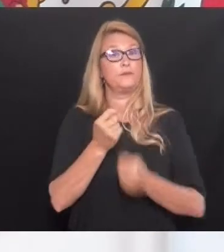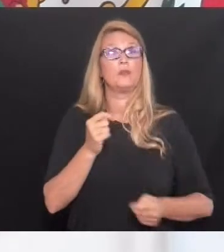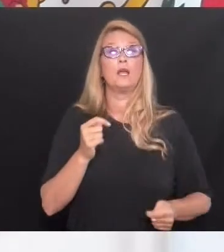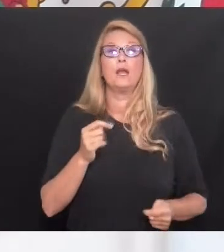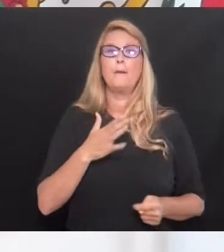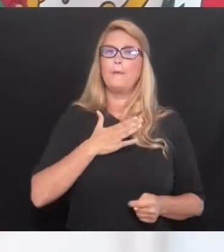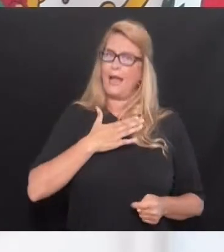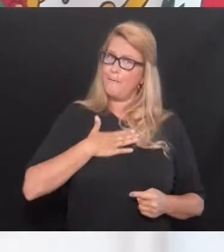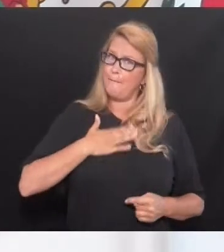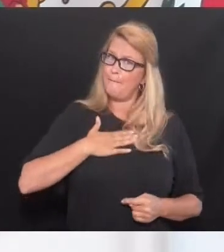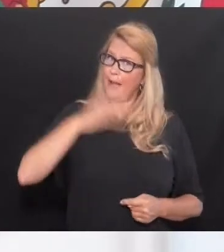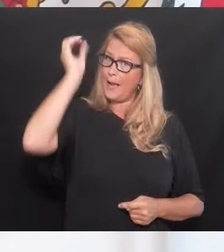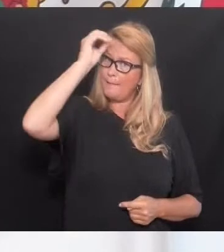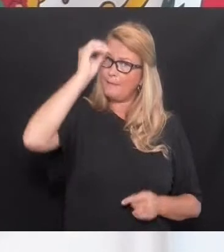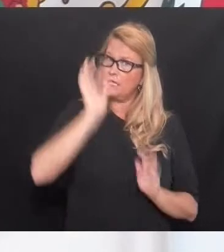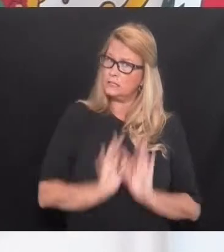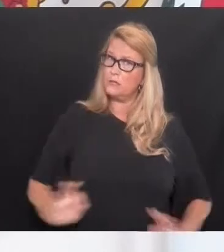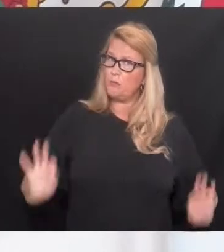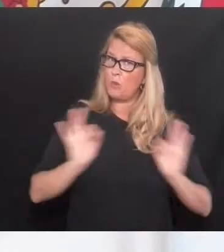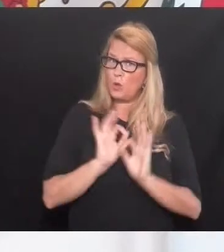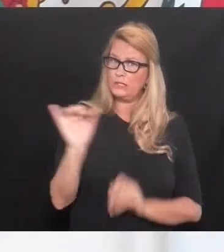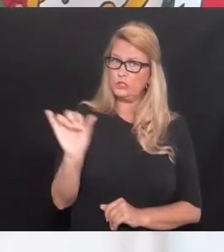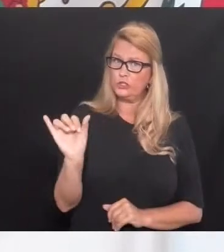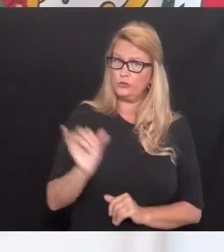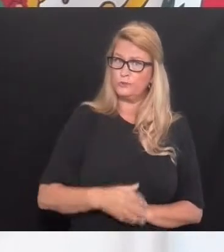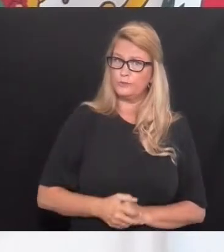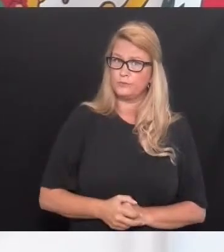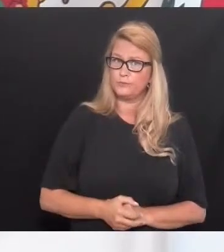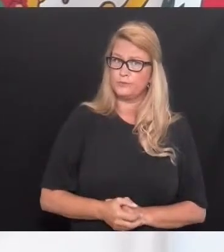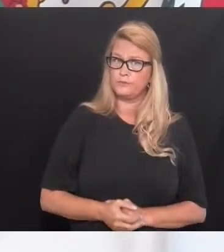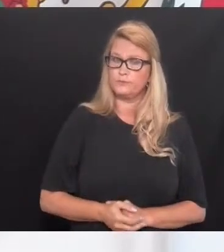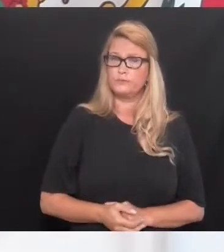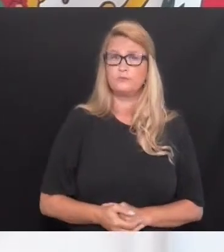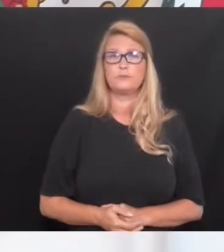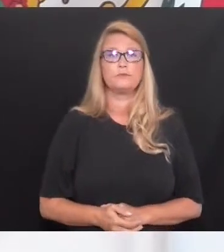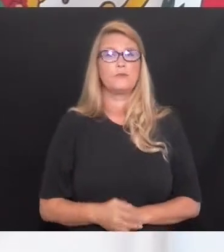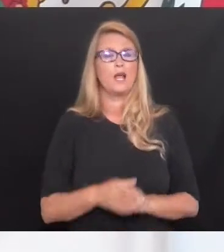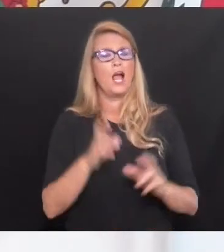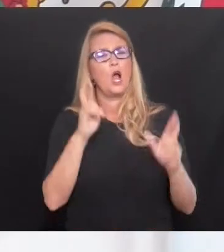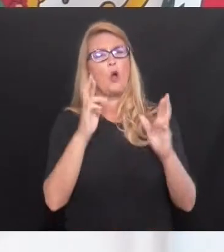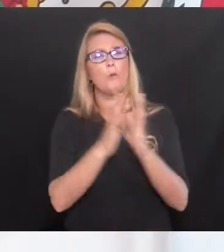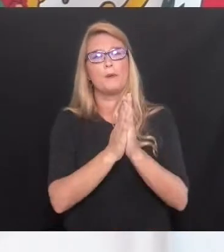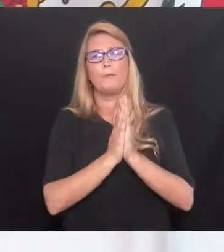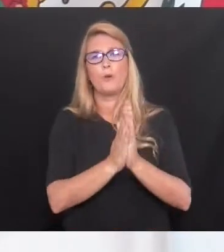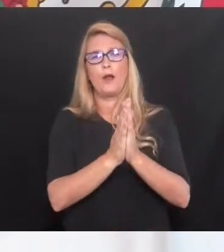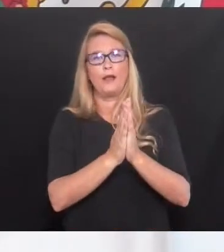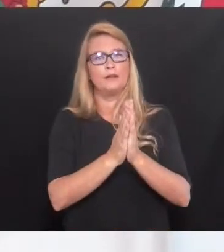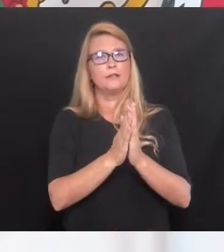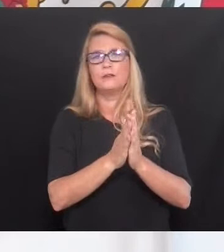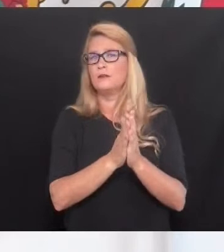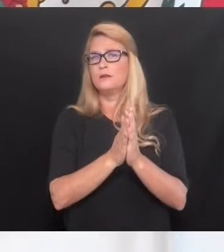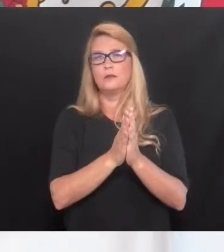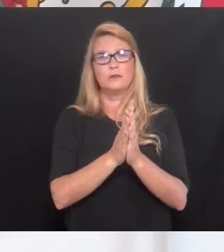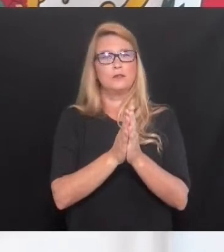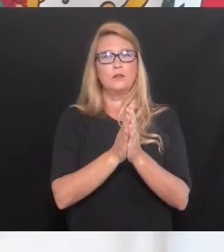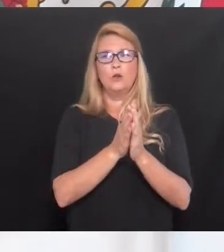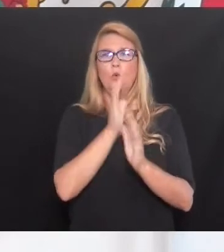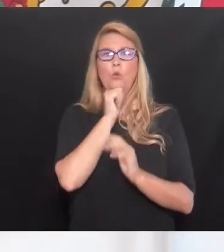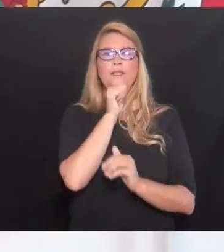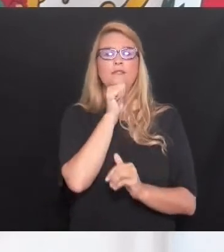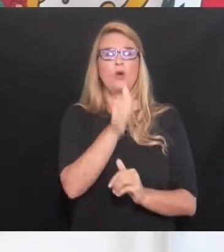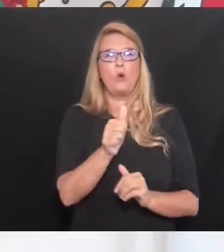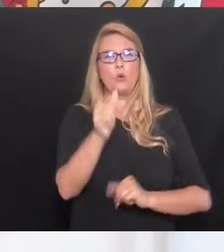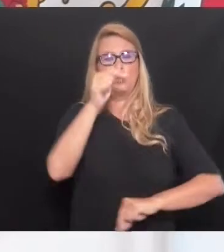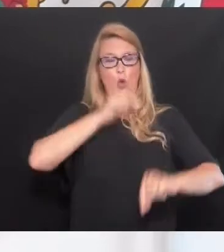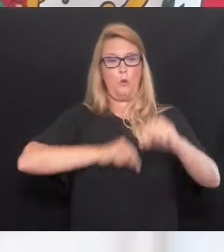my opinions as to what we should do. I hope and pray that we do not slip back into